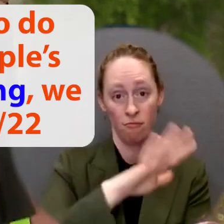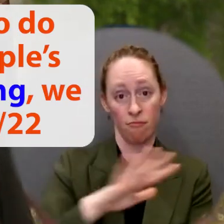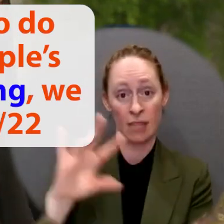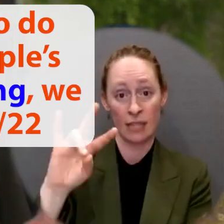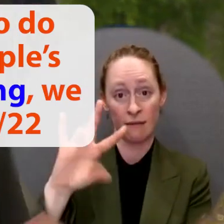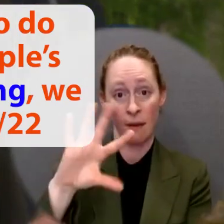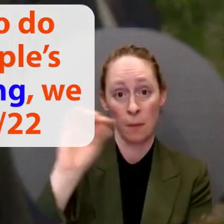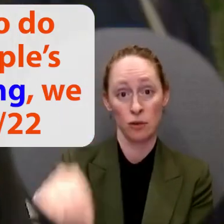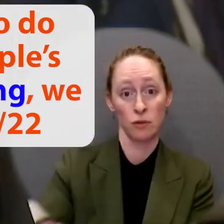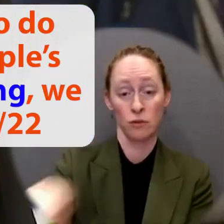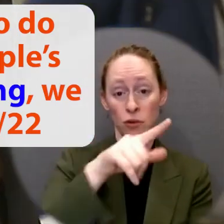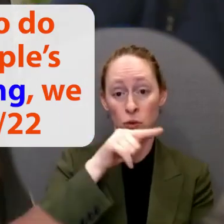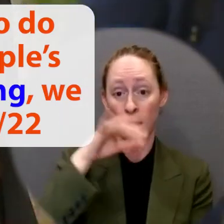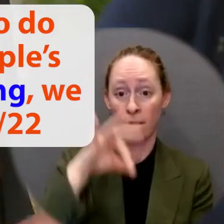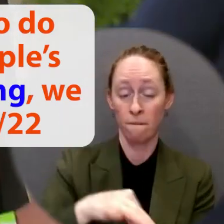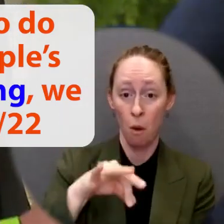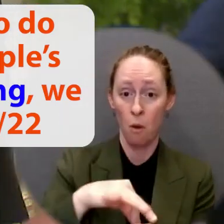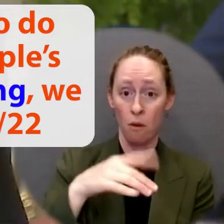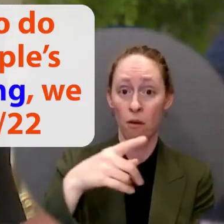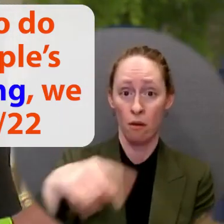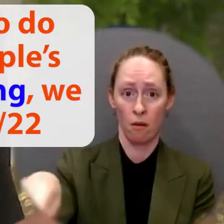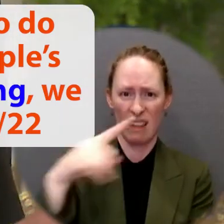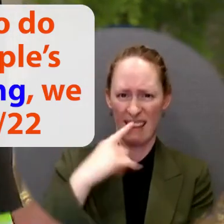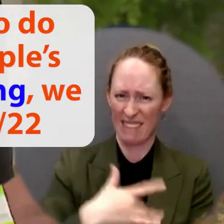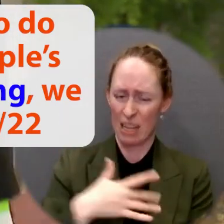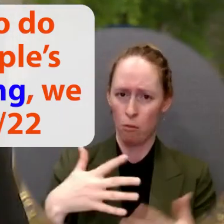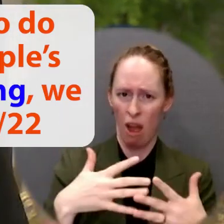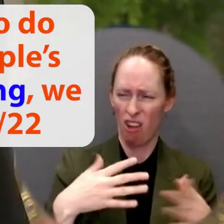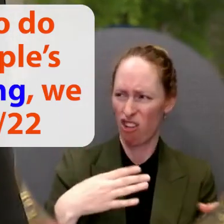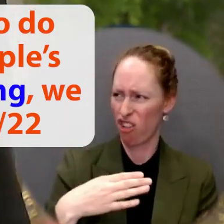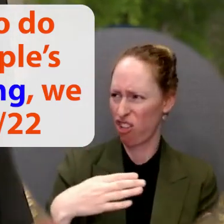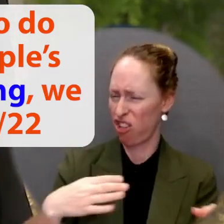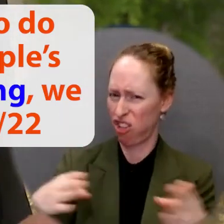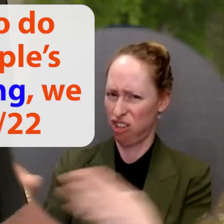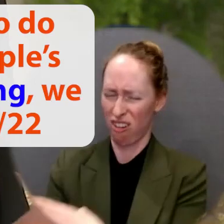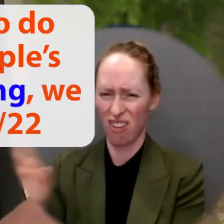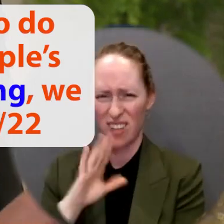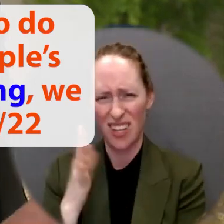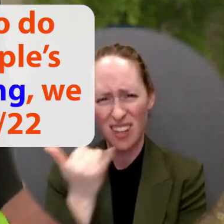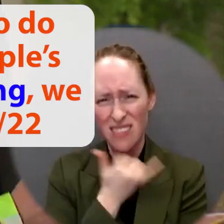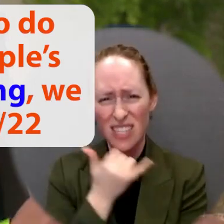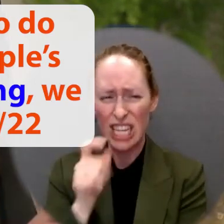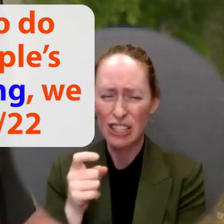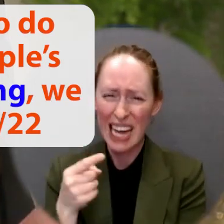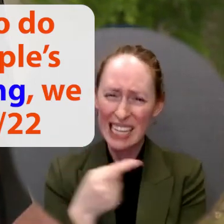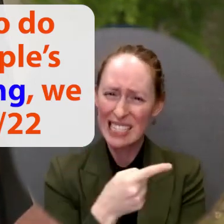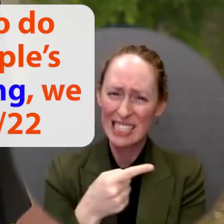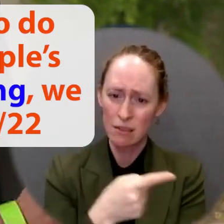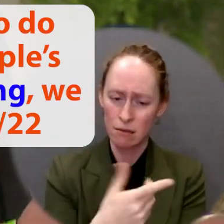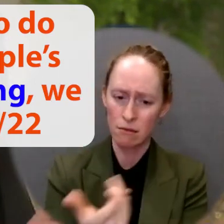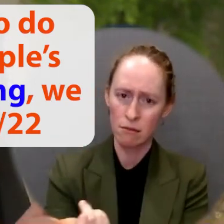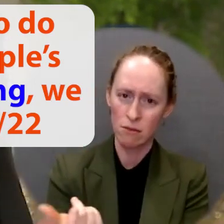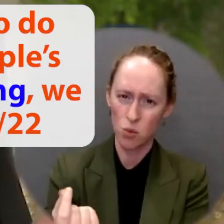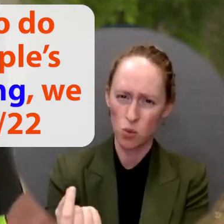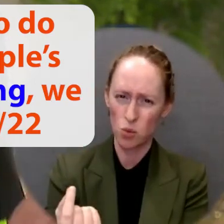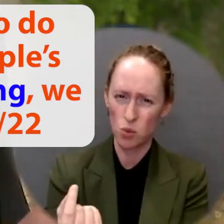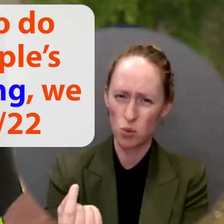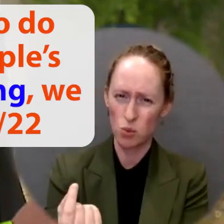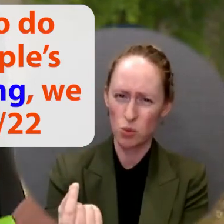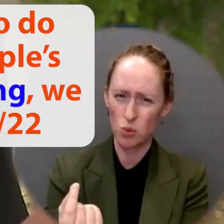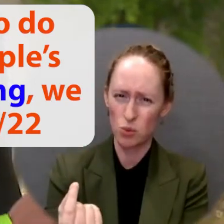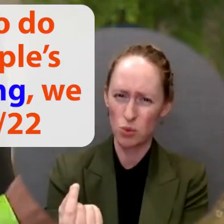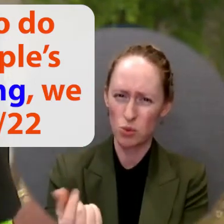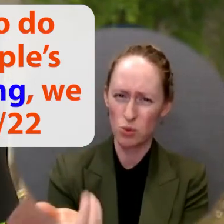despite the results of last night. What in the next 2 years do you intend to do differently to change people's opinion of the direction of the